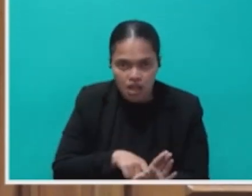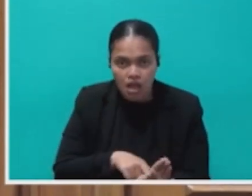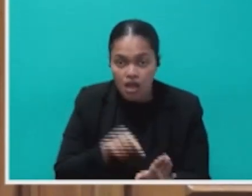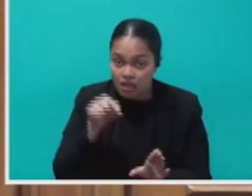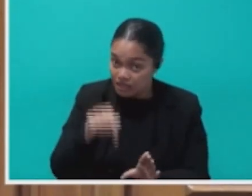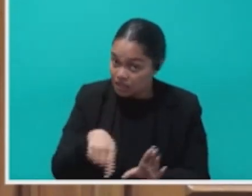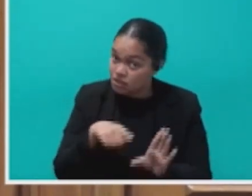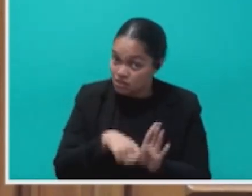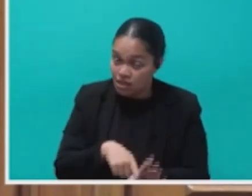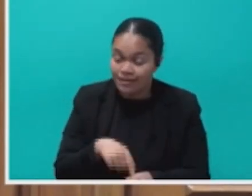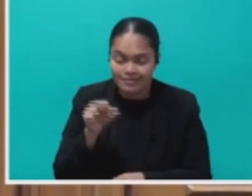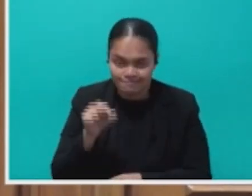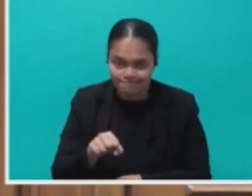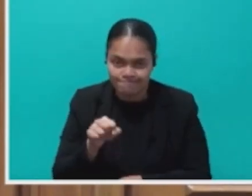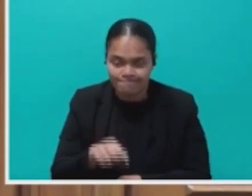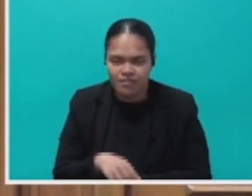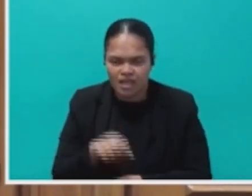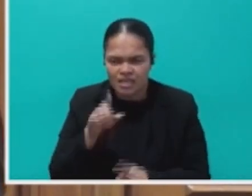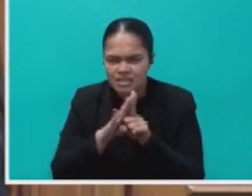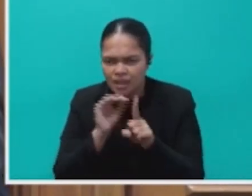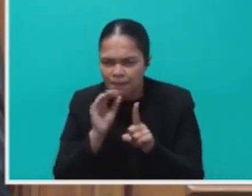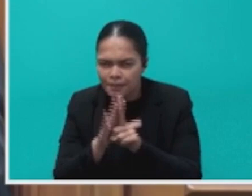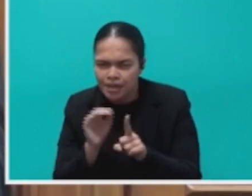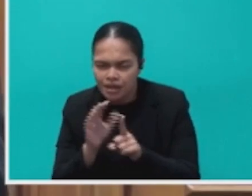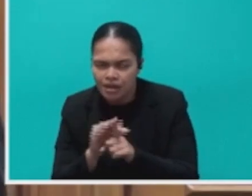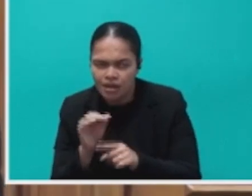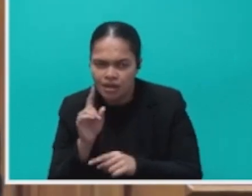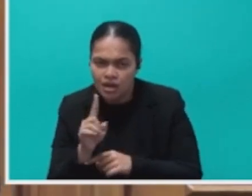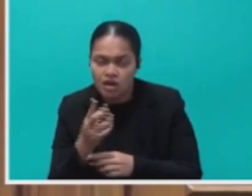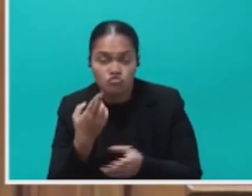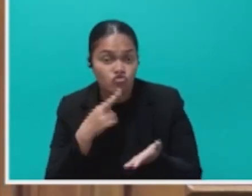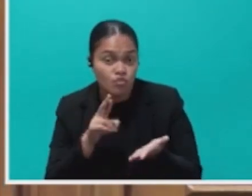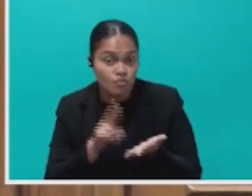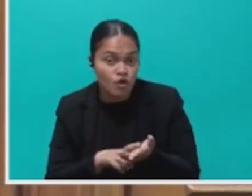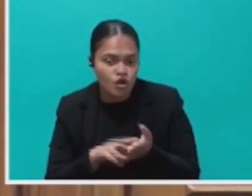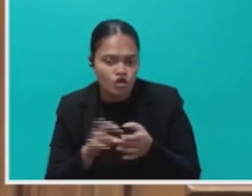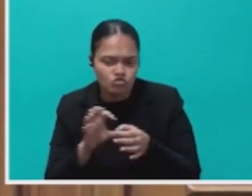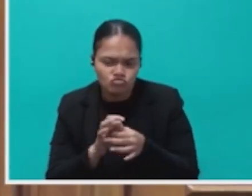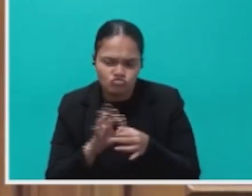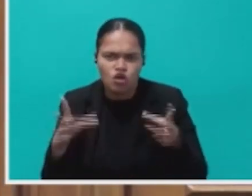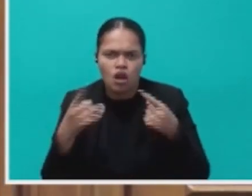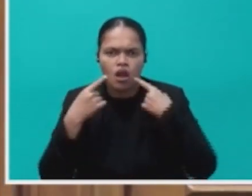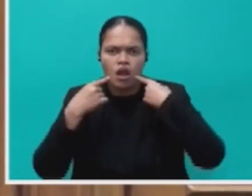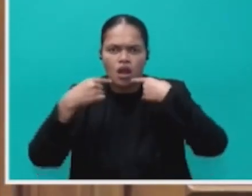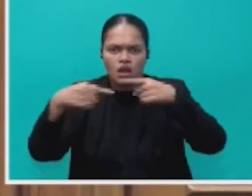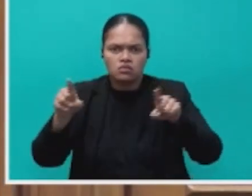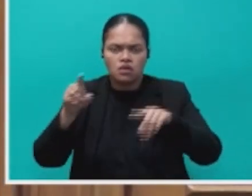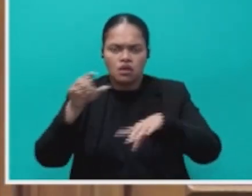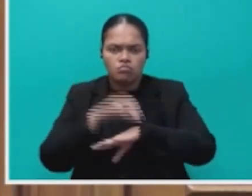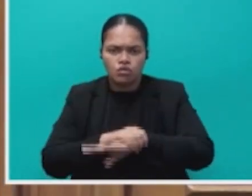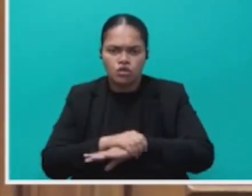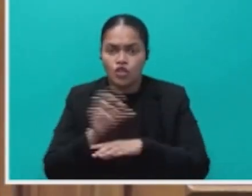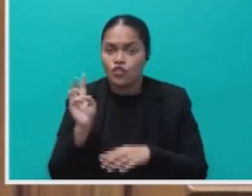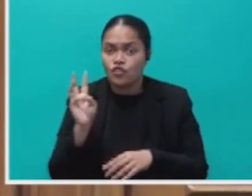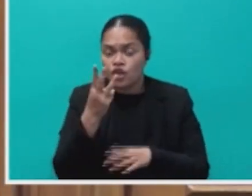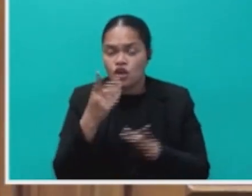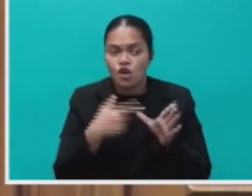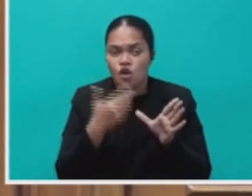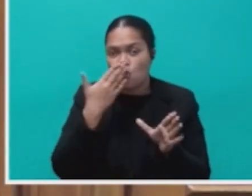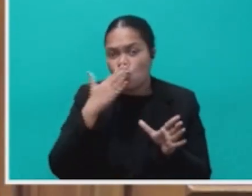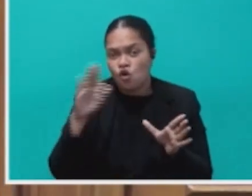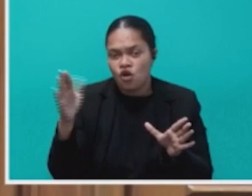spike. An example, Mr. Speaker, a report released by police on 3rd August this